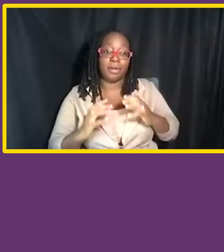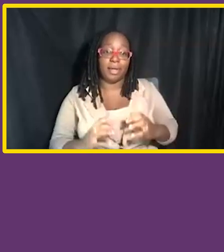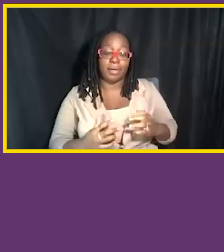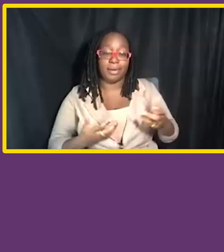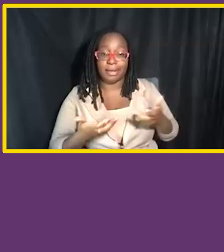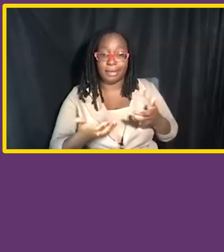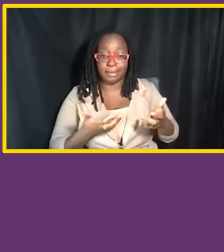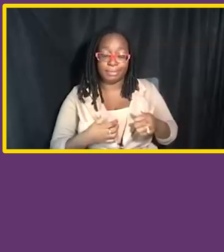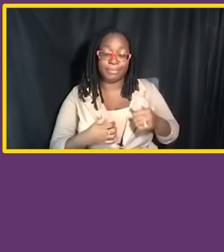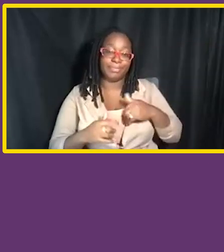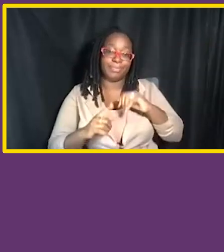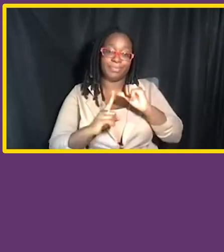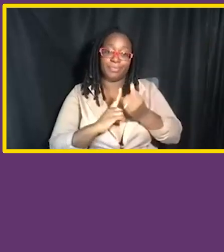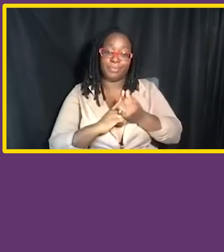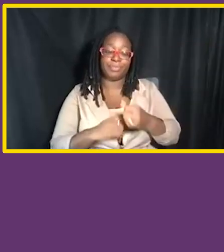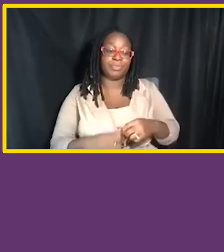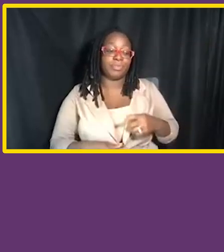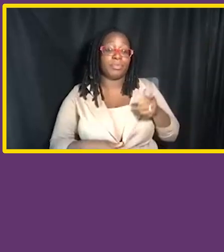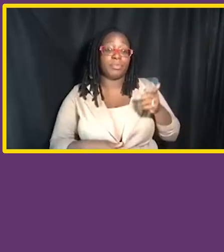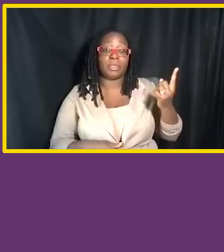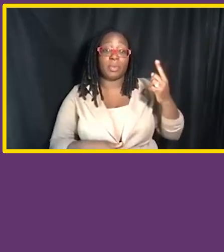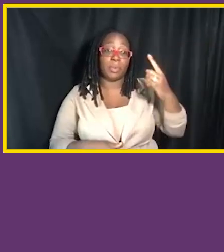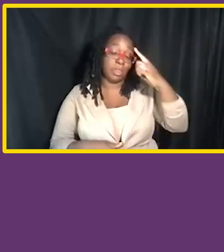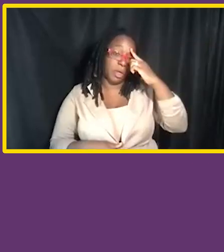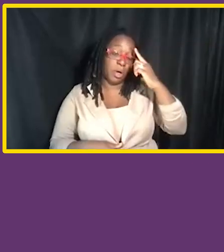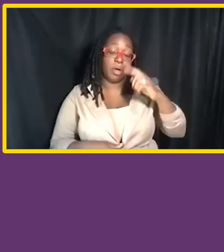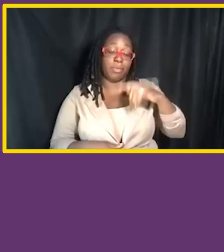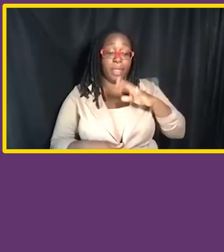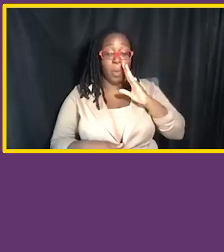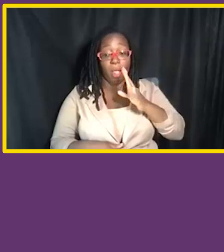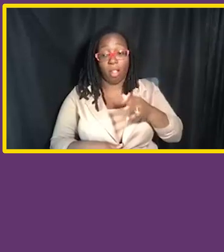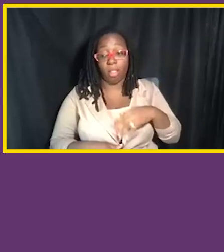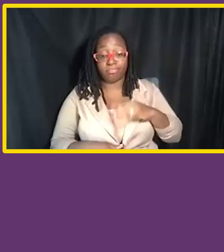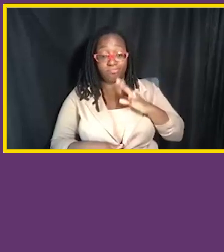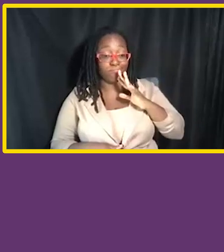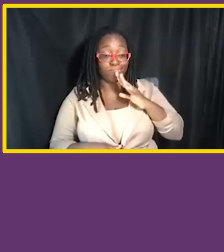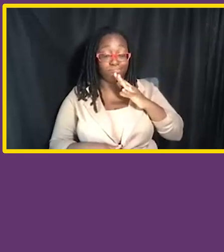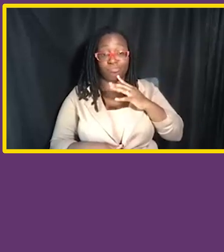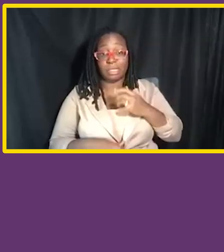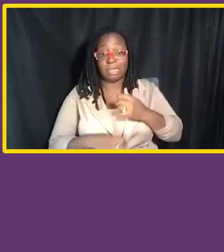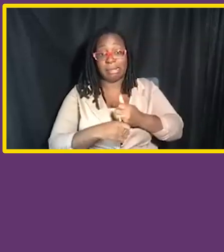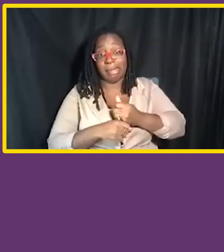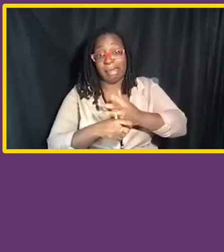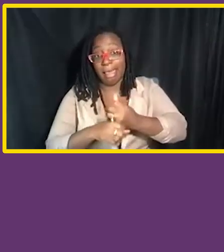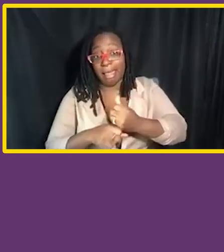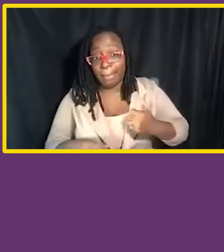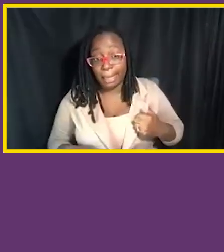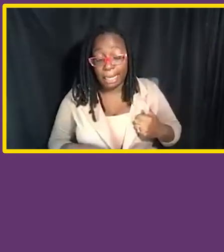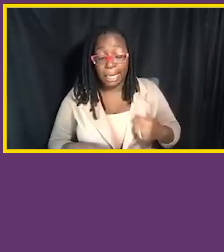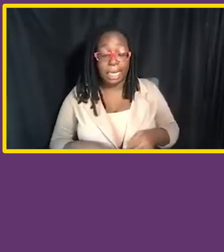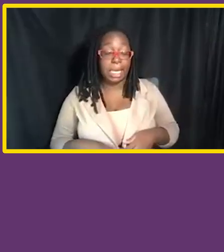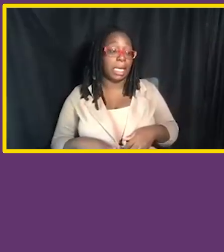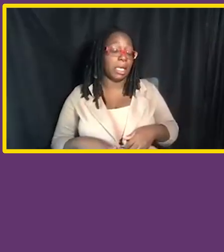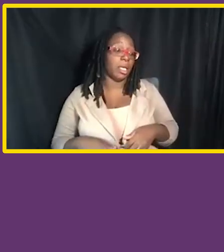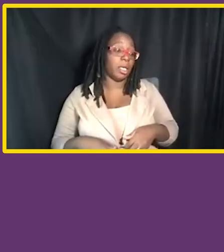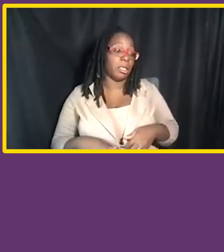situation where somebody thought they were going to open up their mouth and yell at me and accuse me of a whole bunch of things